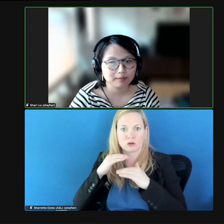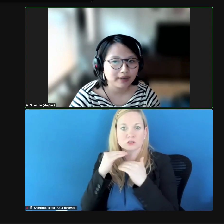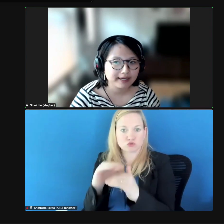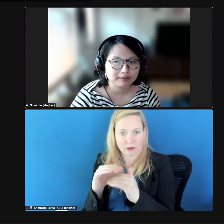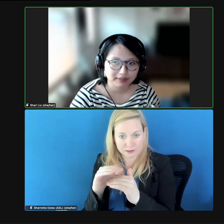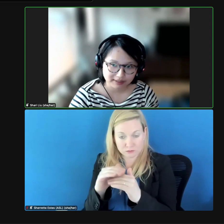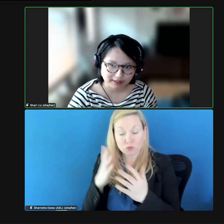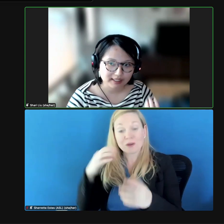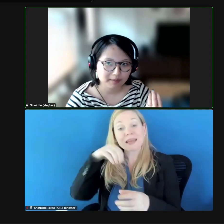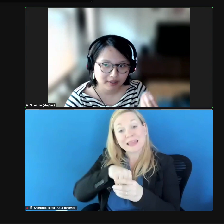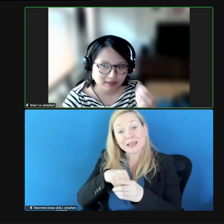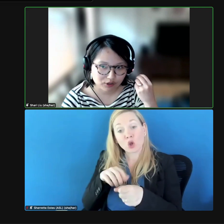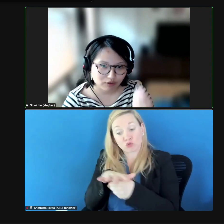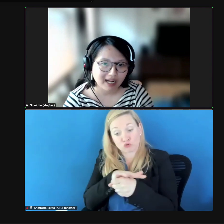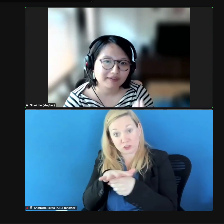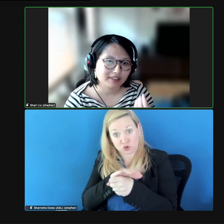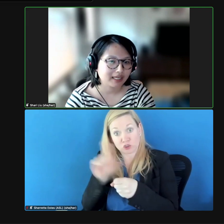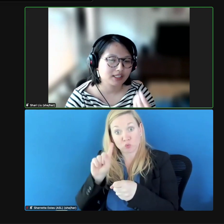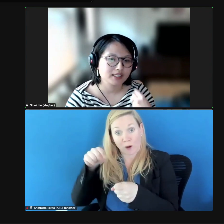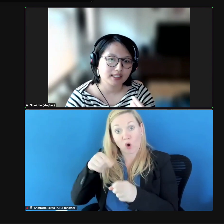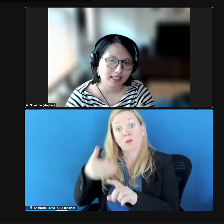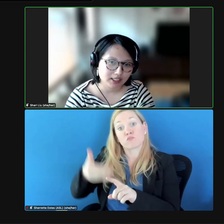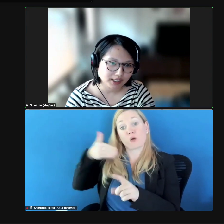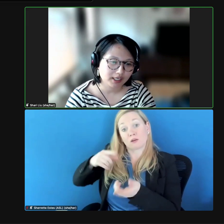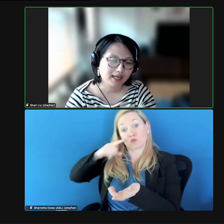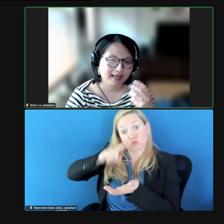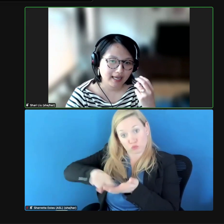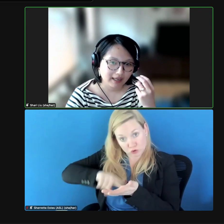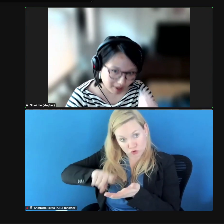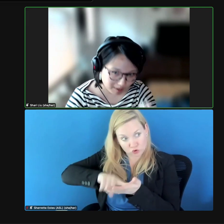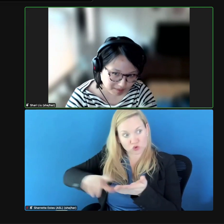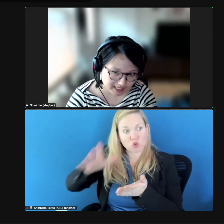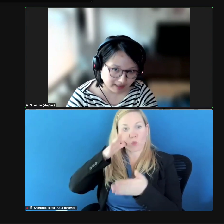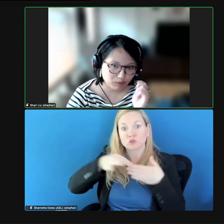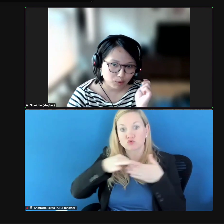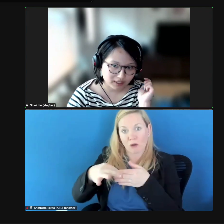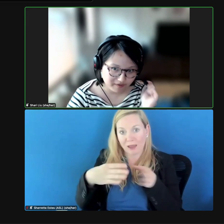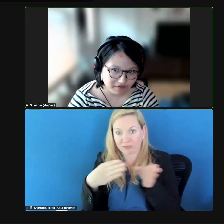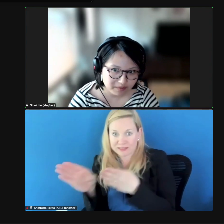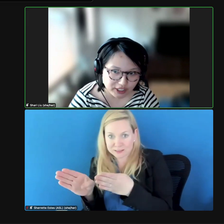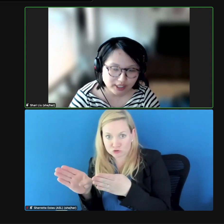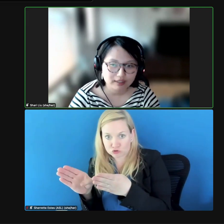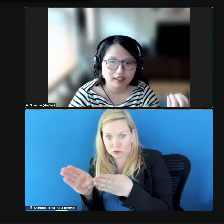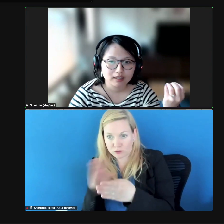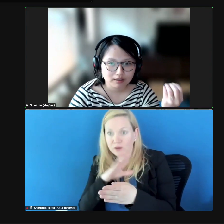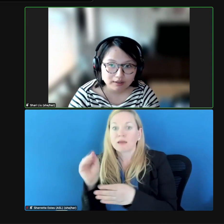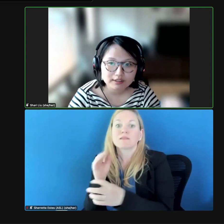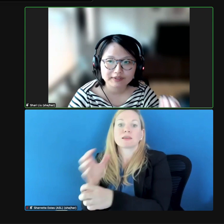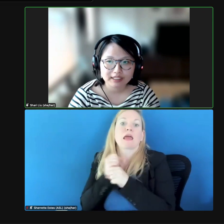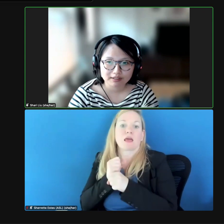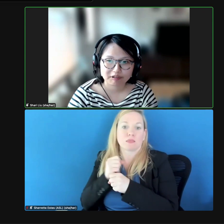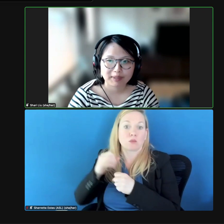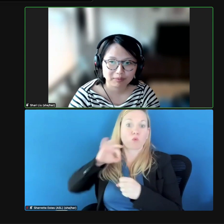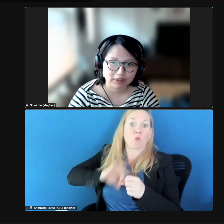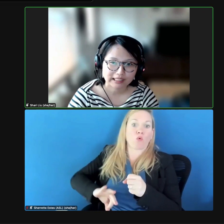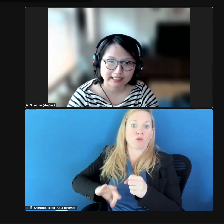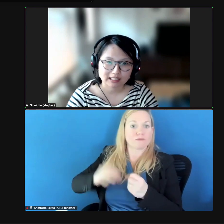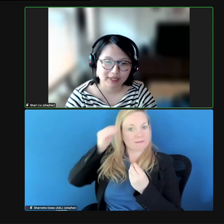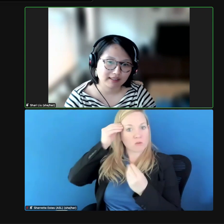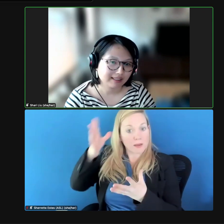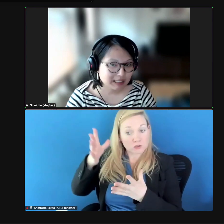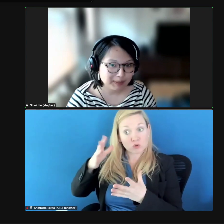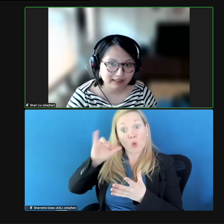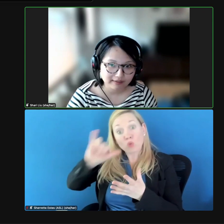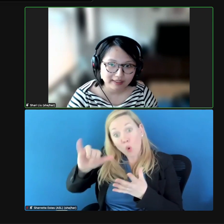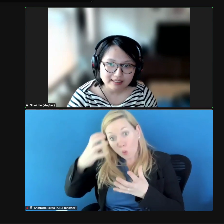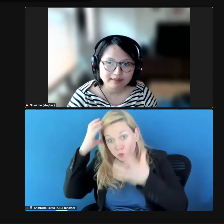regions that in prior research appear to drive endogenous attention and represent the reward of information, do those regions respond more to